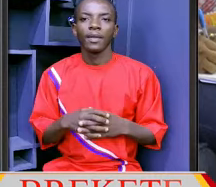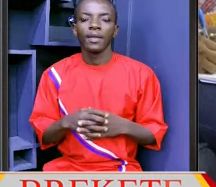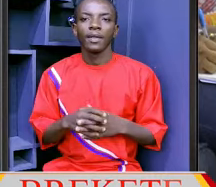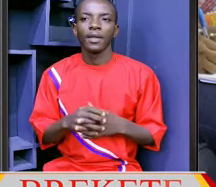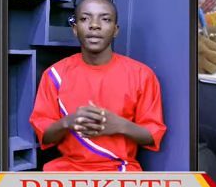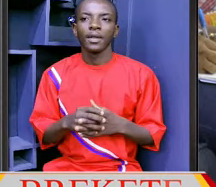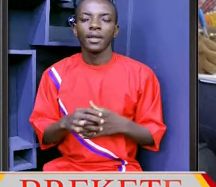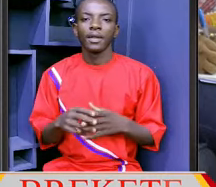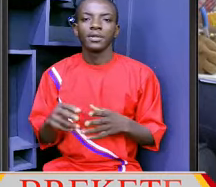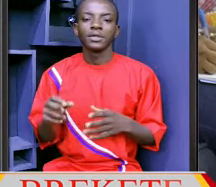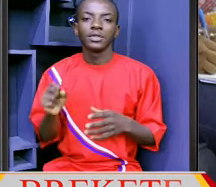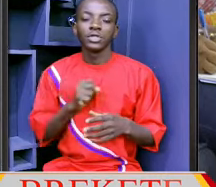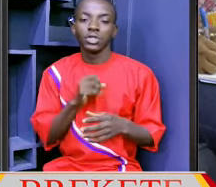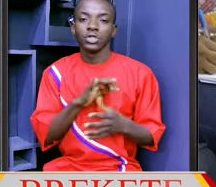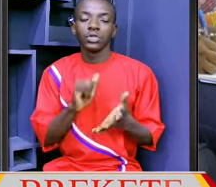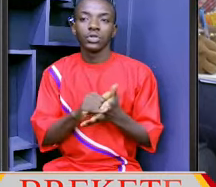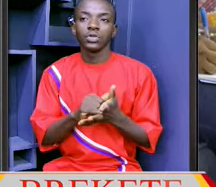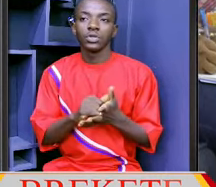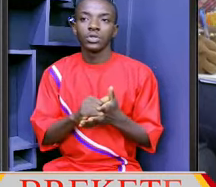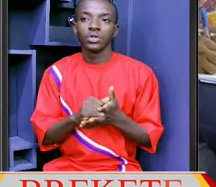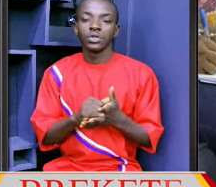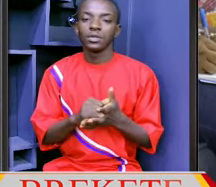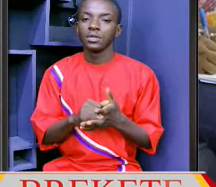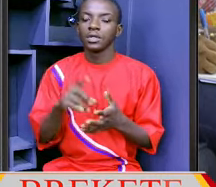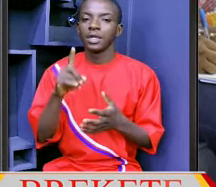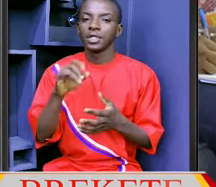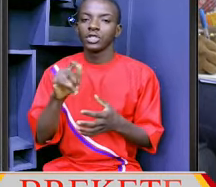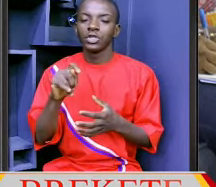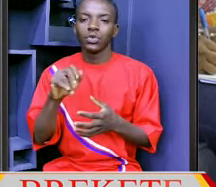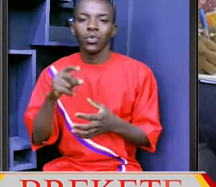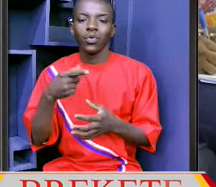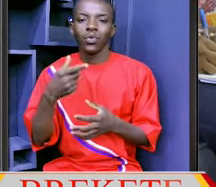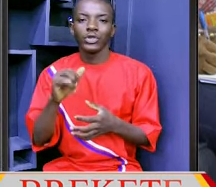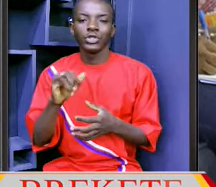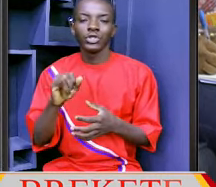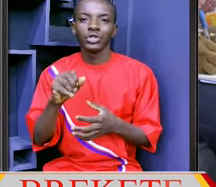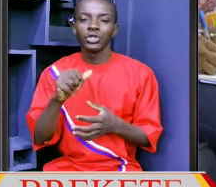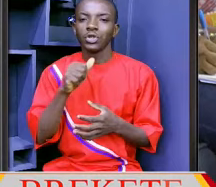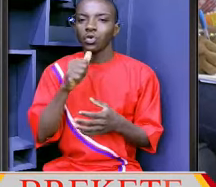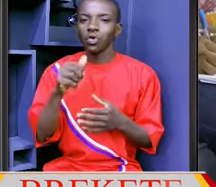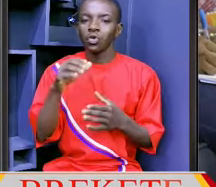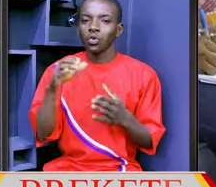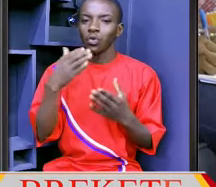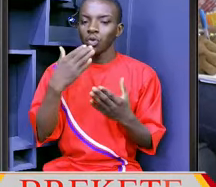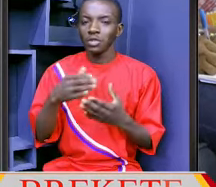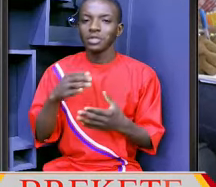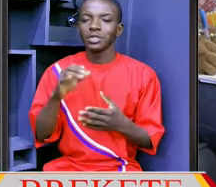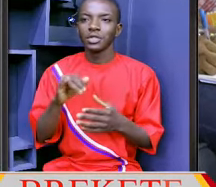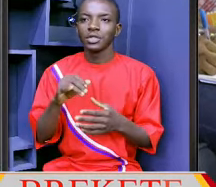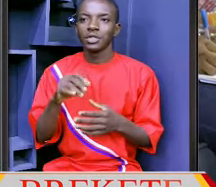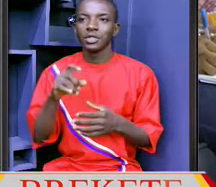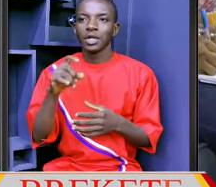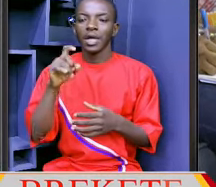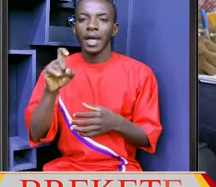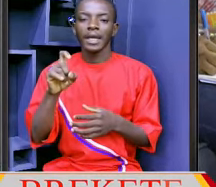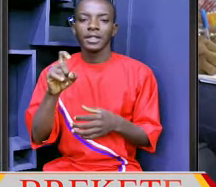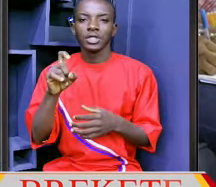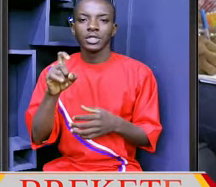This distinguished senator where they do well, now distinguished senator. The one when they do when they do well, now